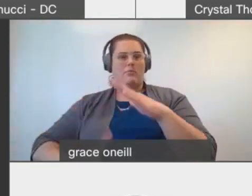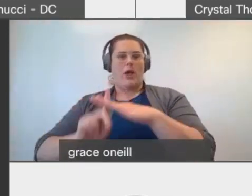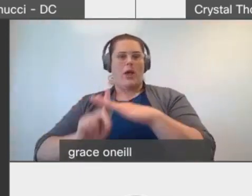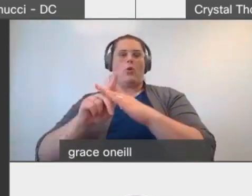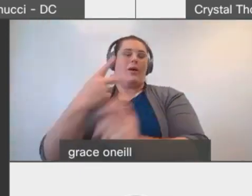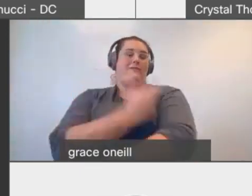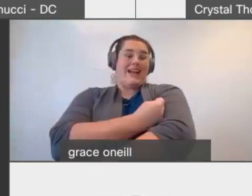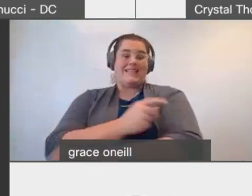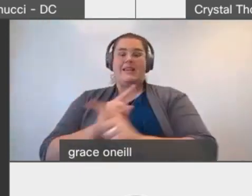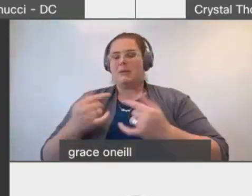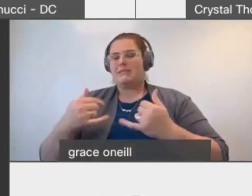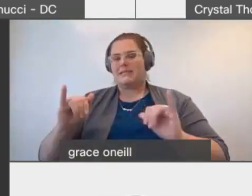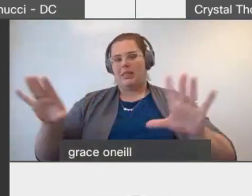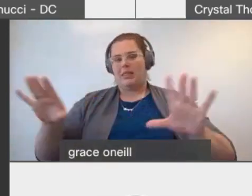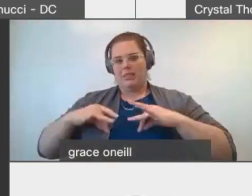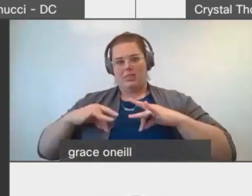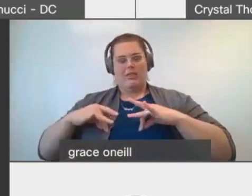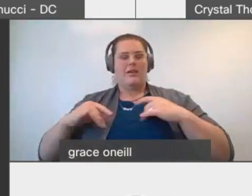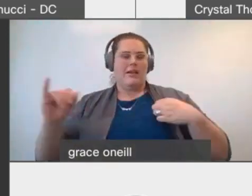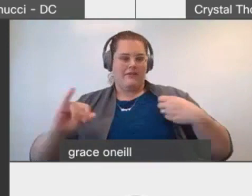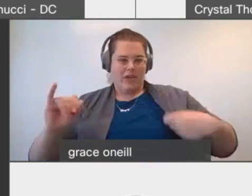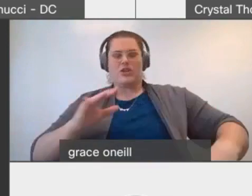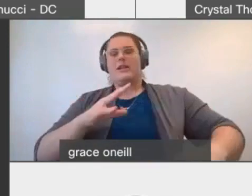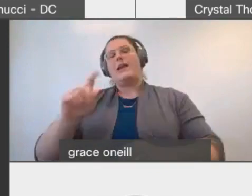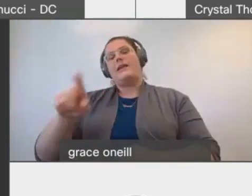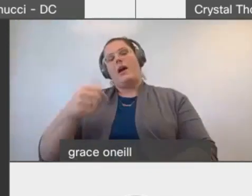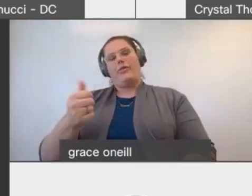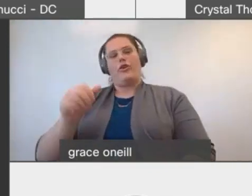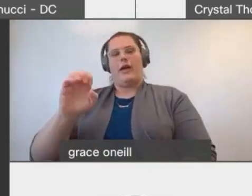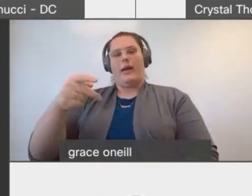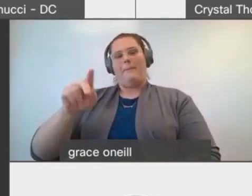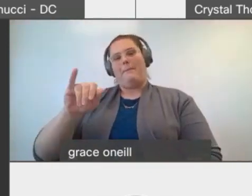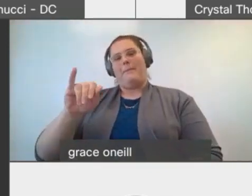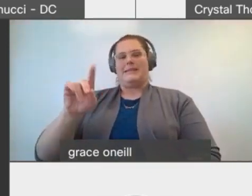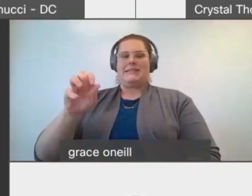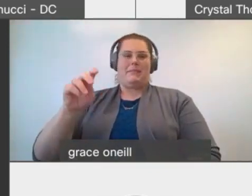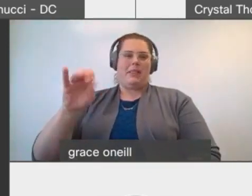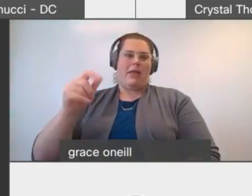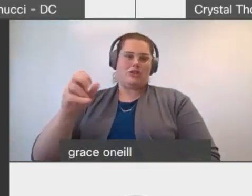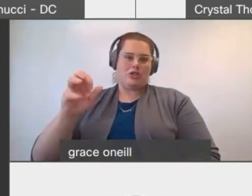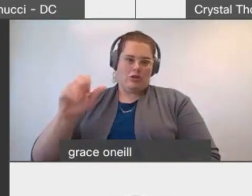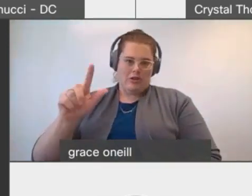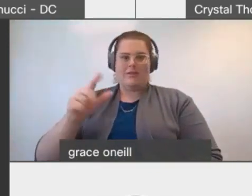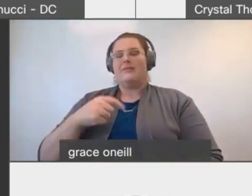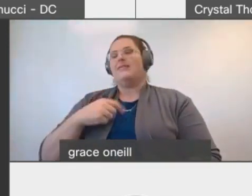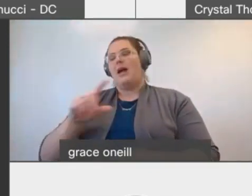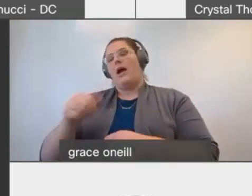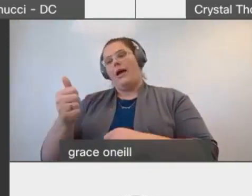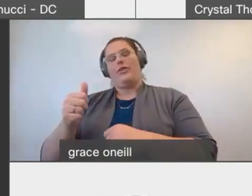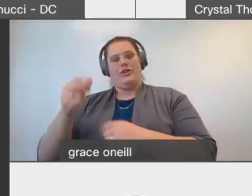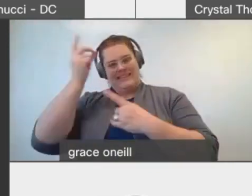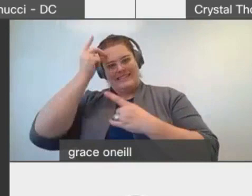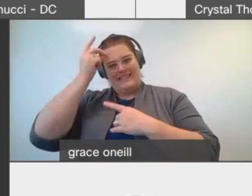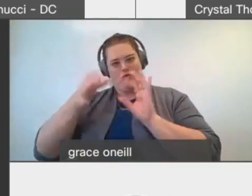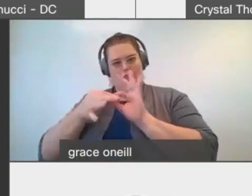and other epidemiological considerations. And so it's not something that we change